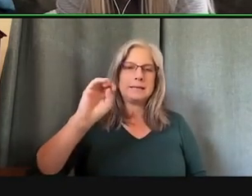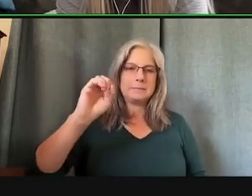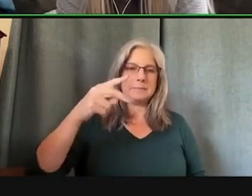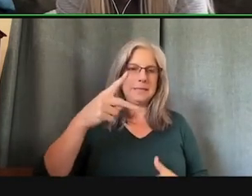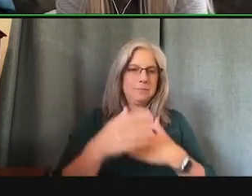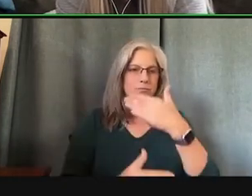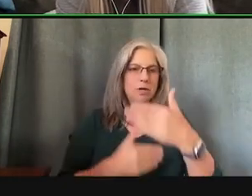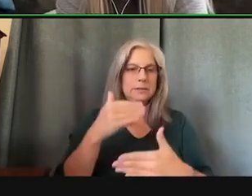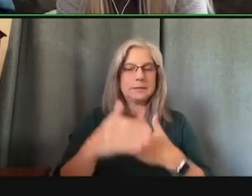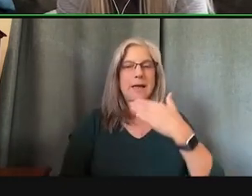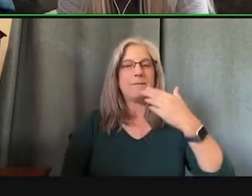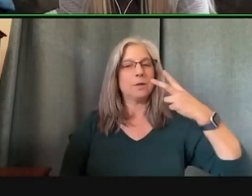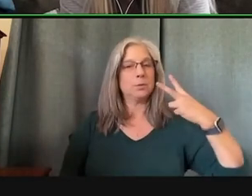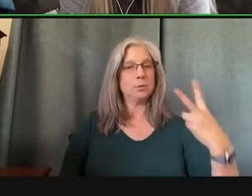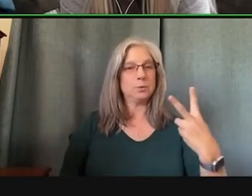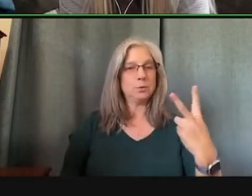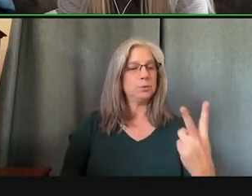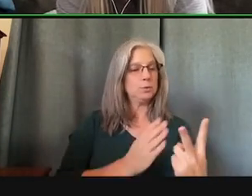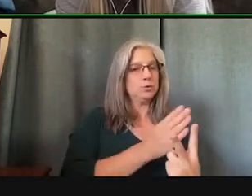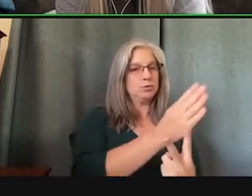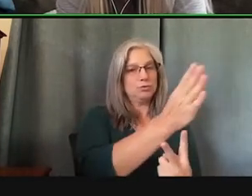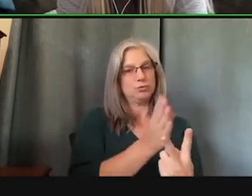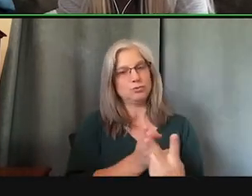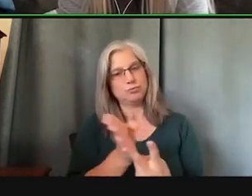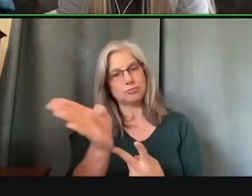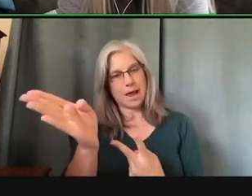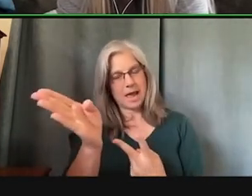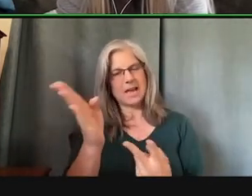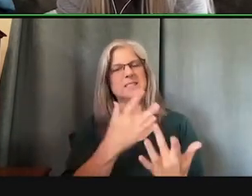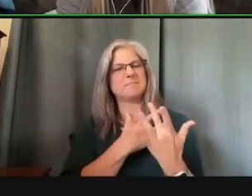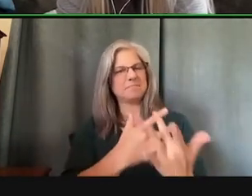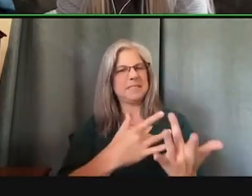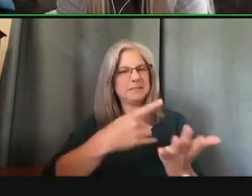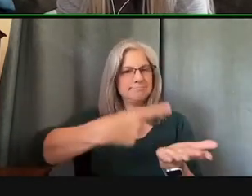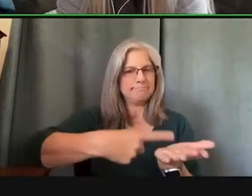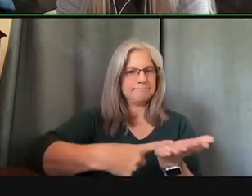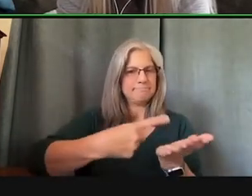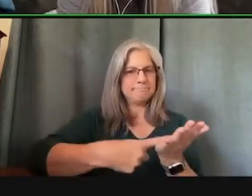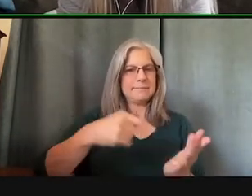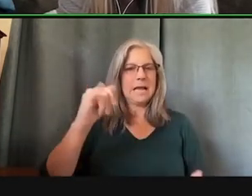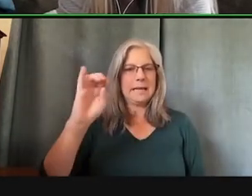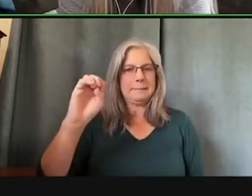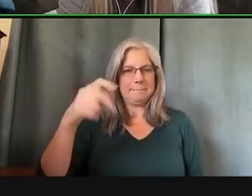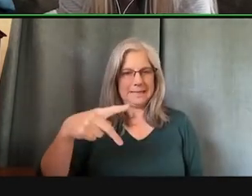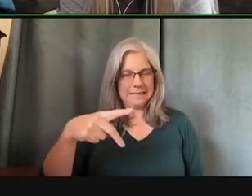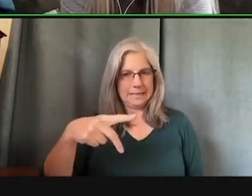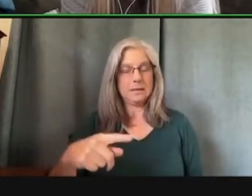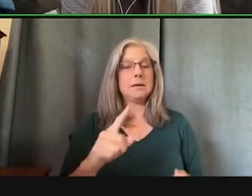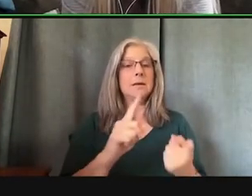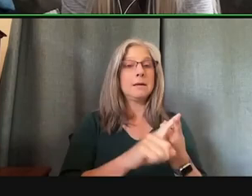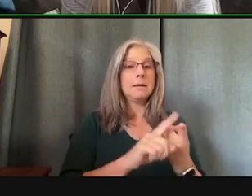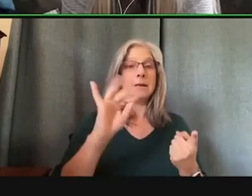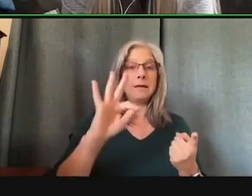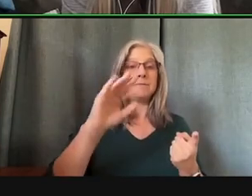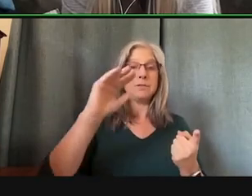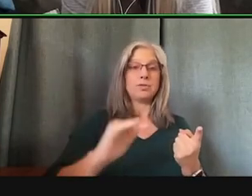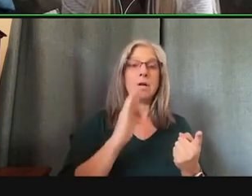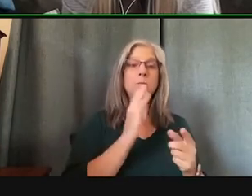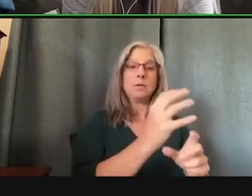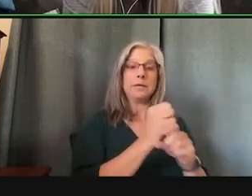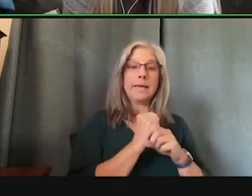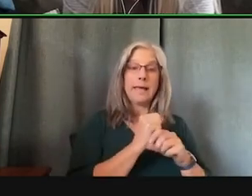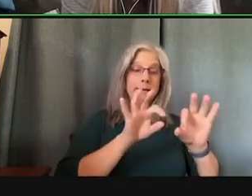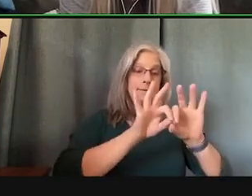There are two tracks that are primarily discussed in the IEP, and that's whether or not your child's going to receive a high